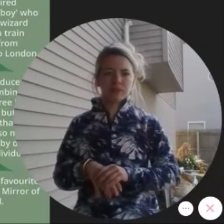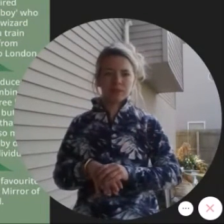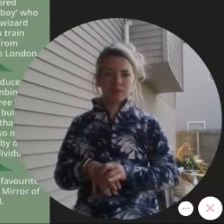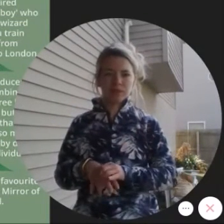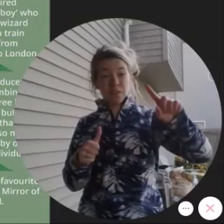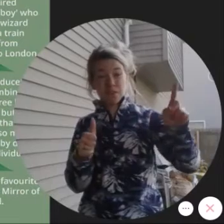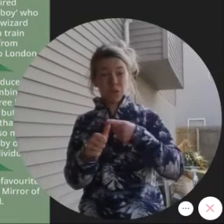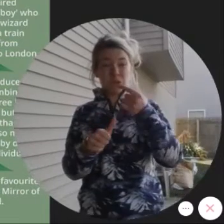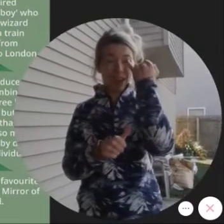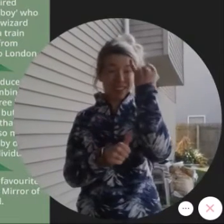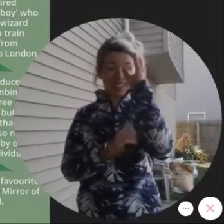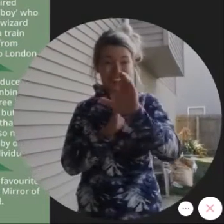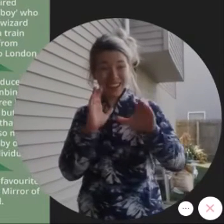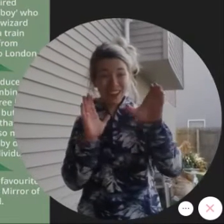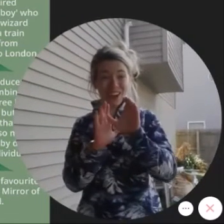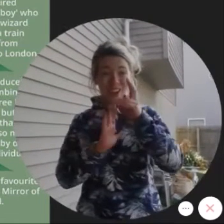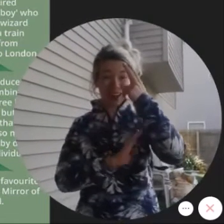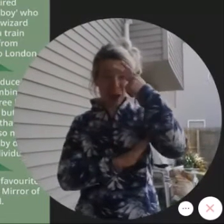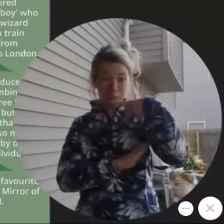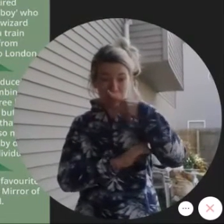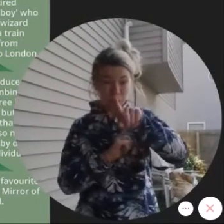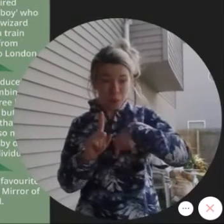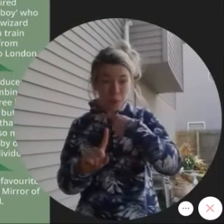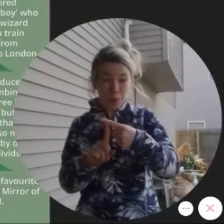to publish the first book.